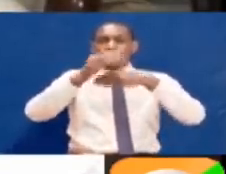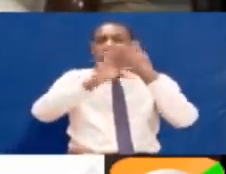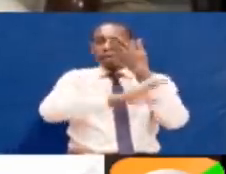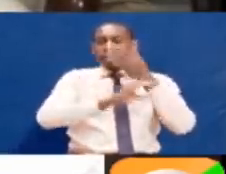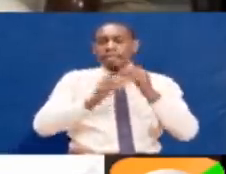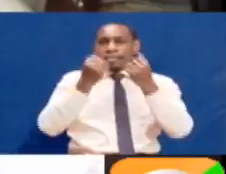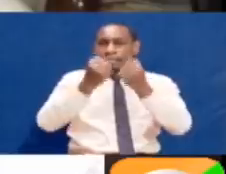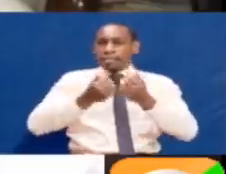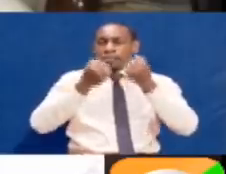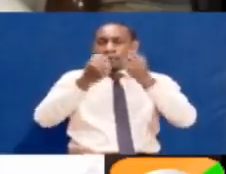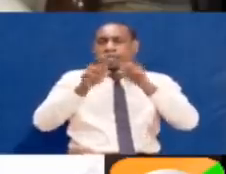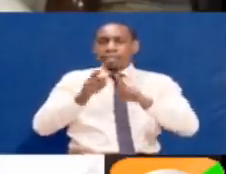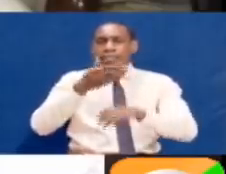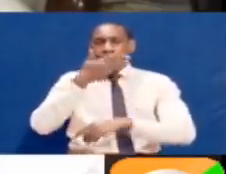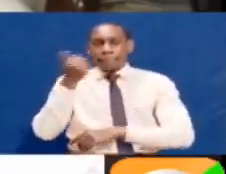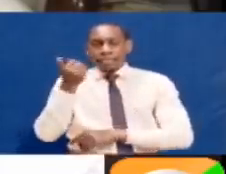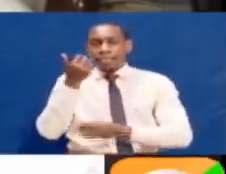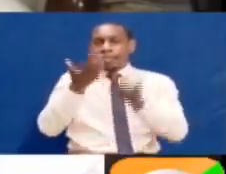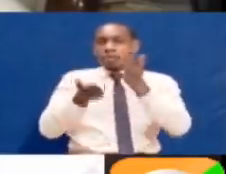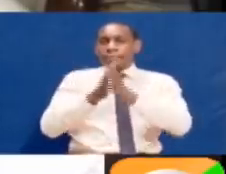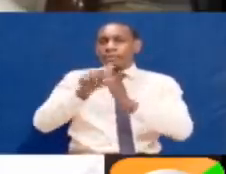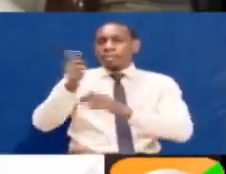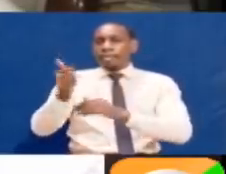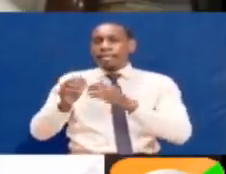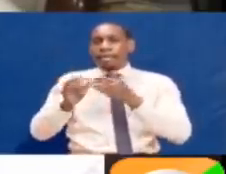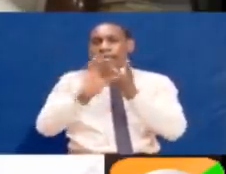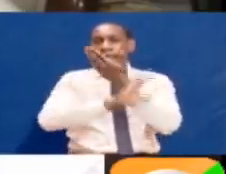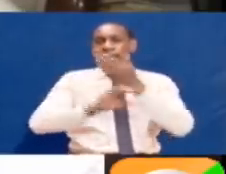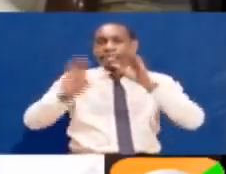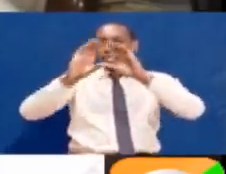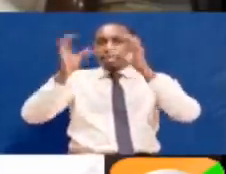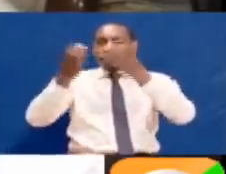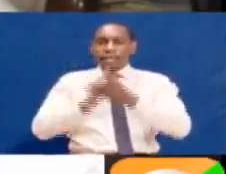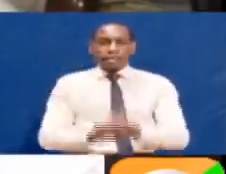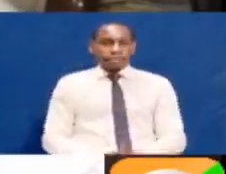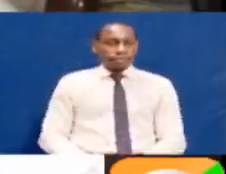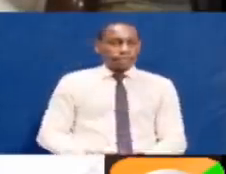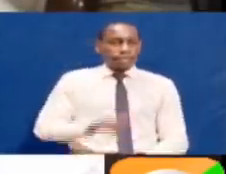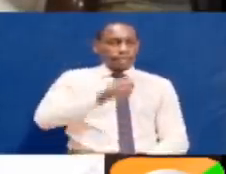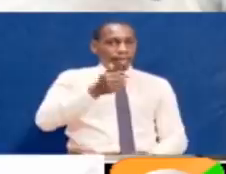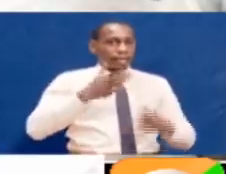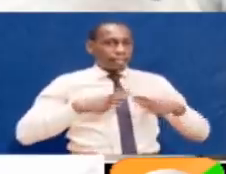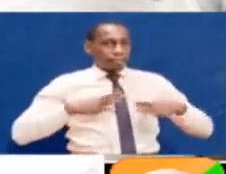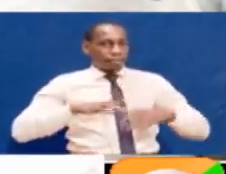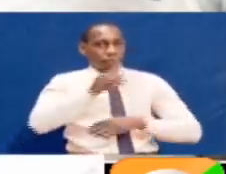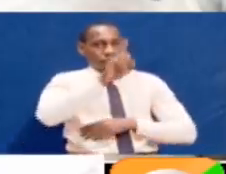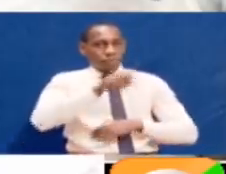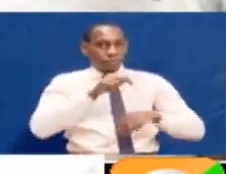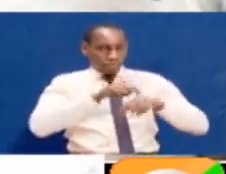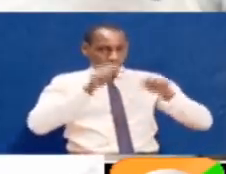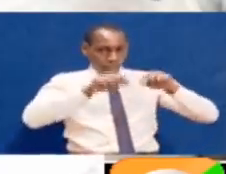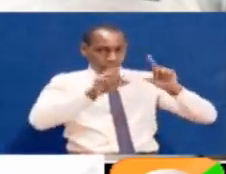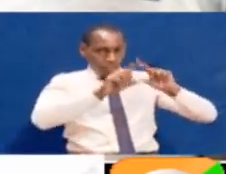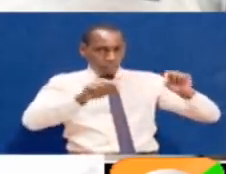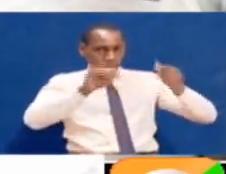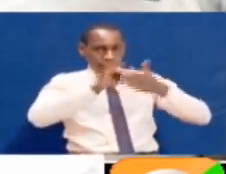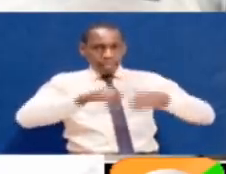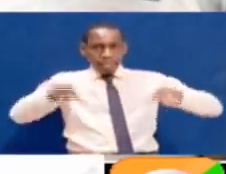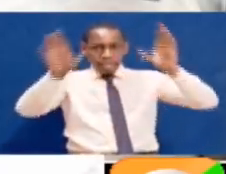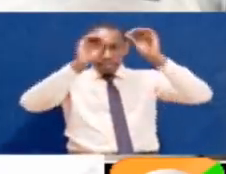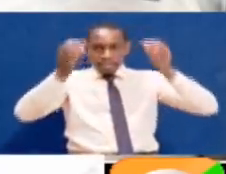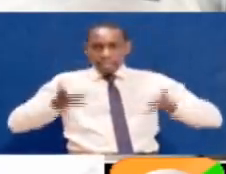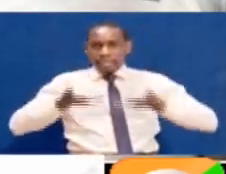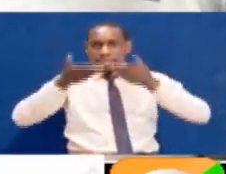will become stronger and become even better than other democracies in the world. Okay. Some would ask that when you said today that the president had